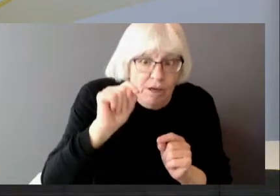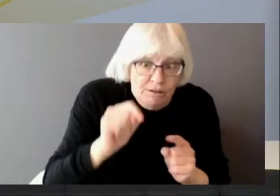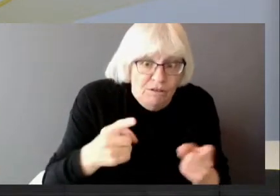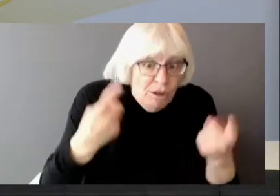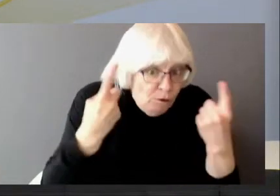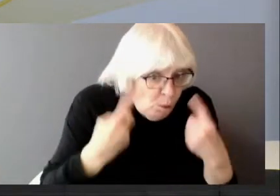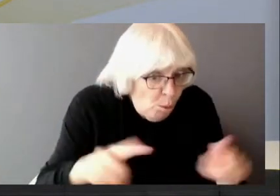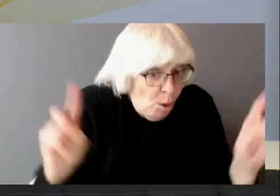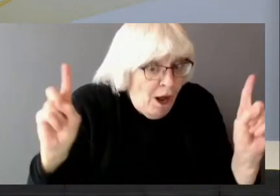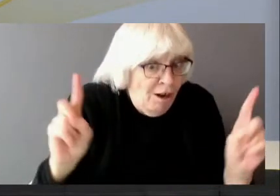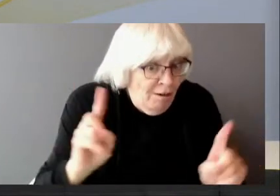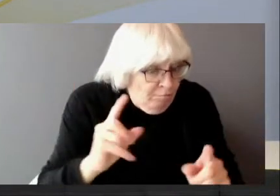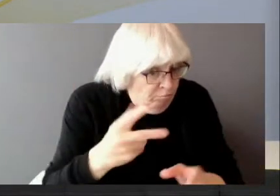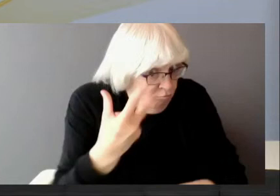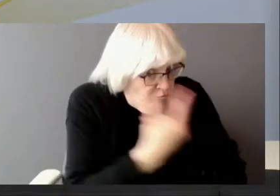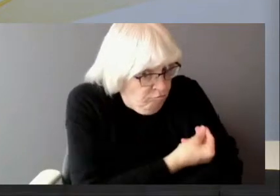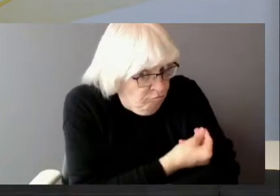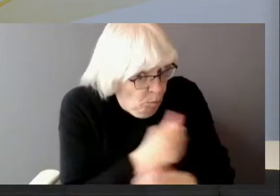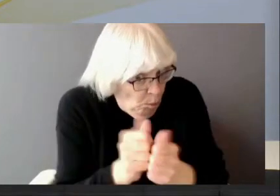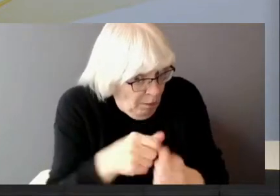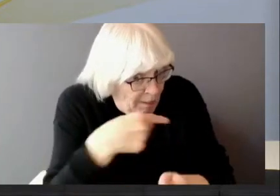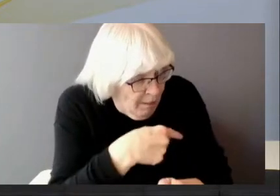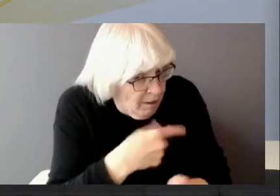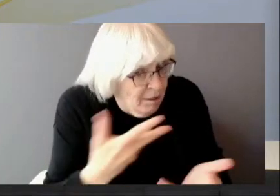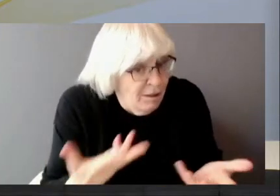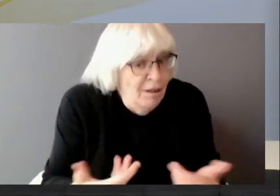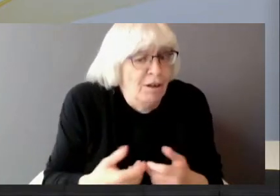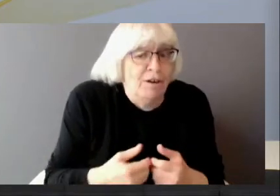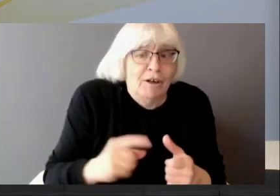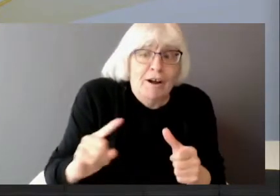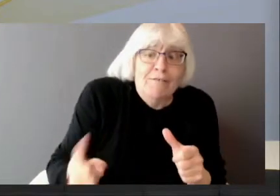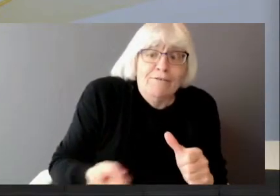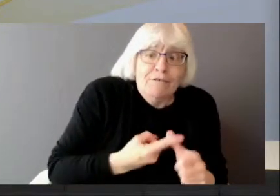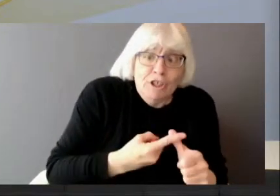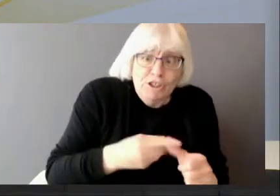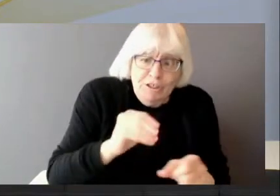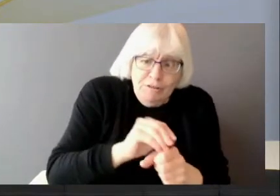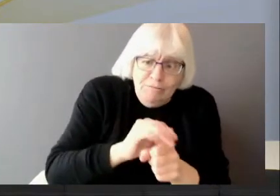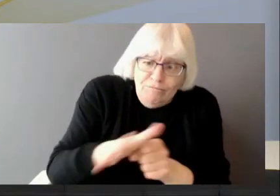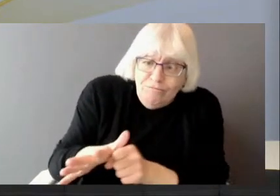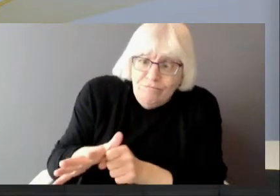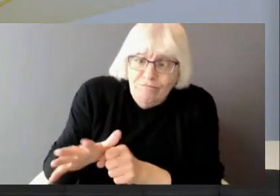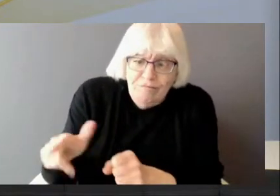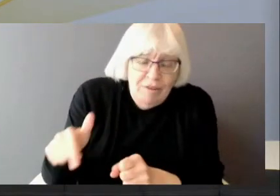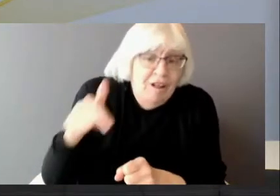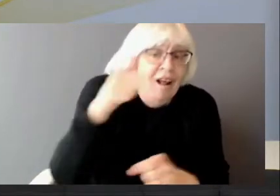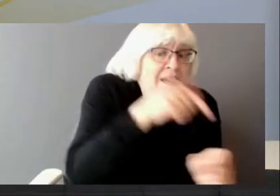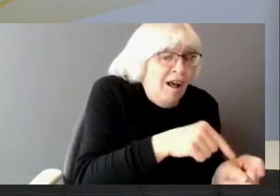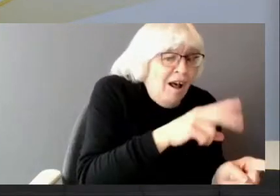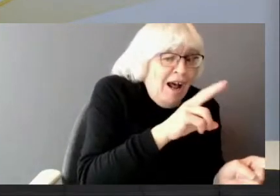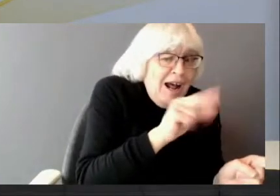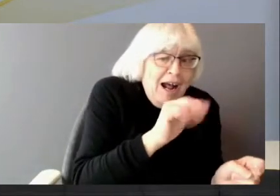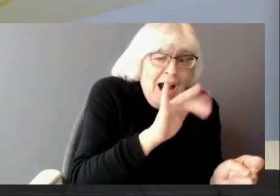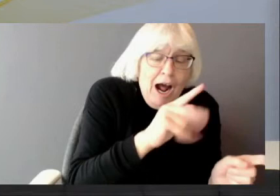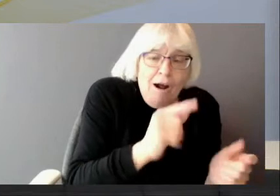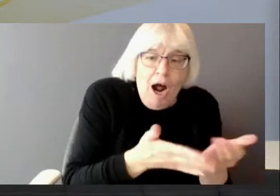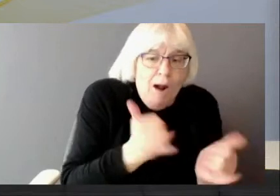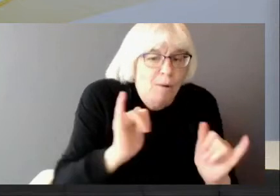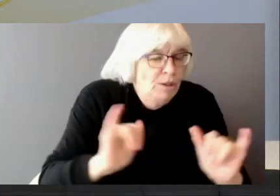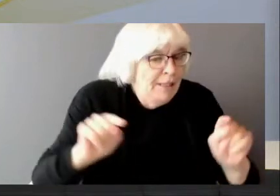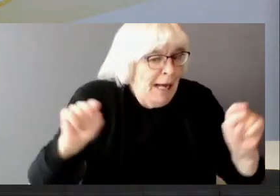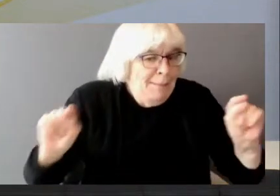original virus. This means that the public health measures and the vaccine continue to be our best tools